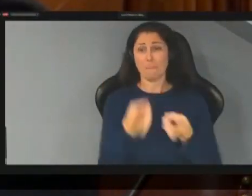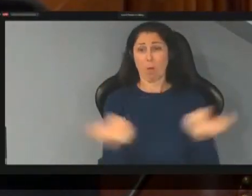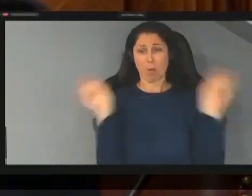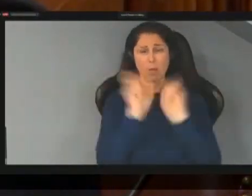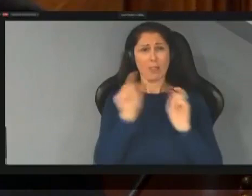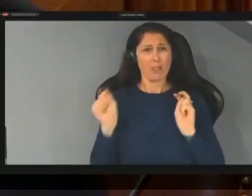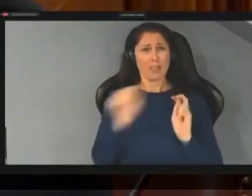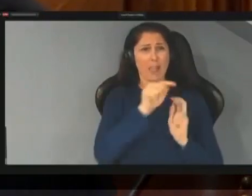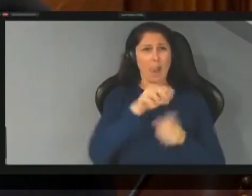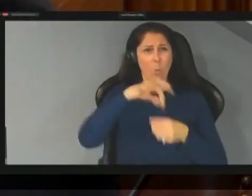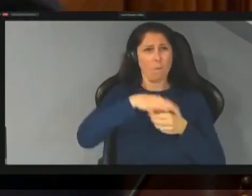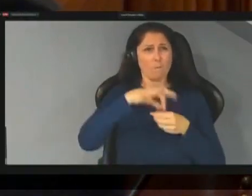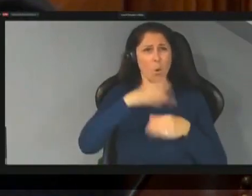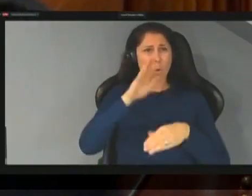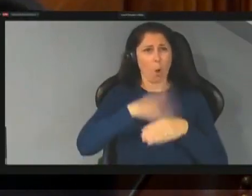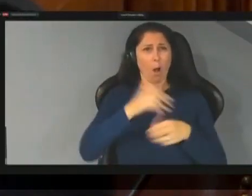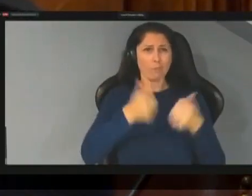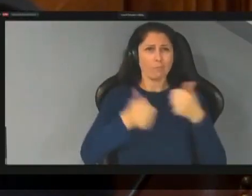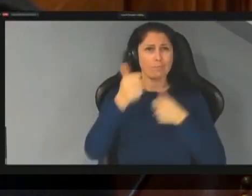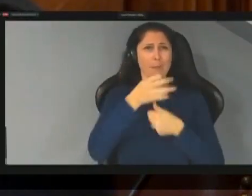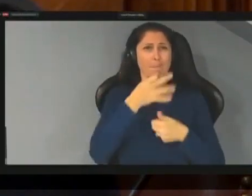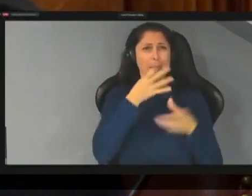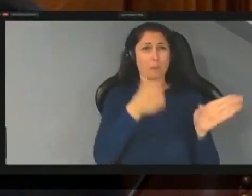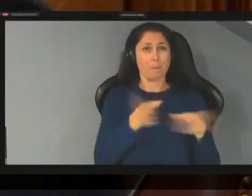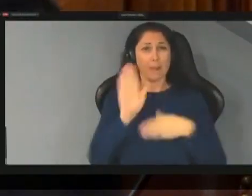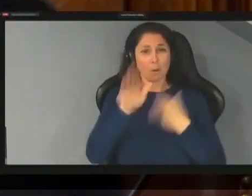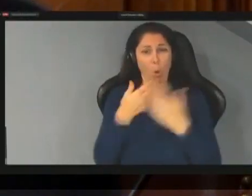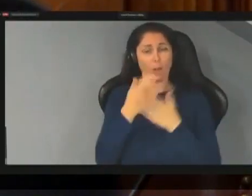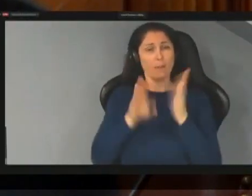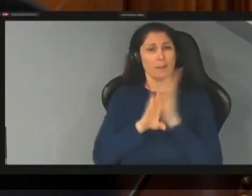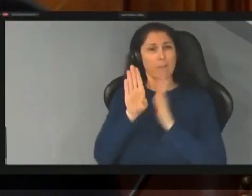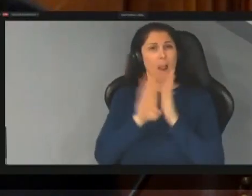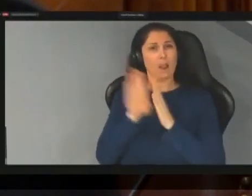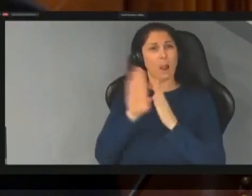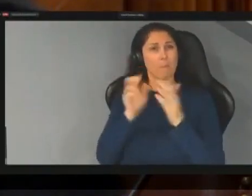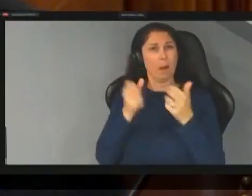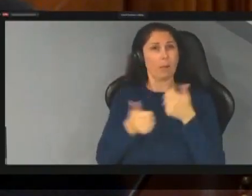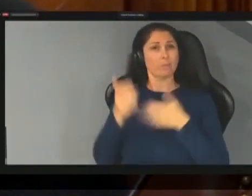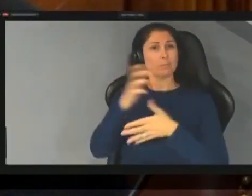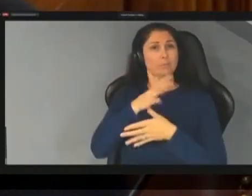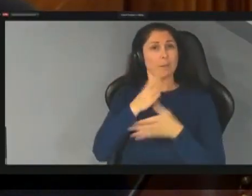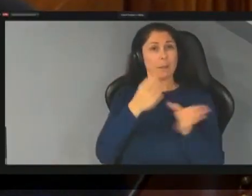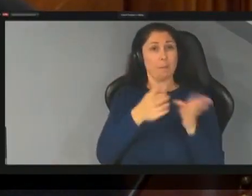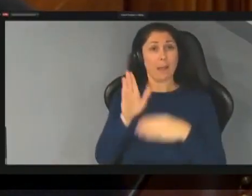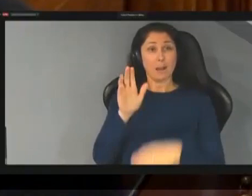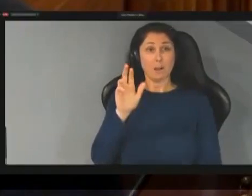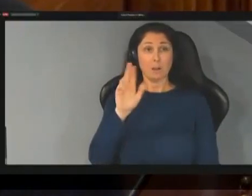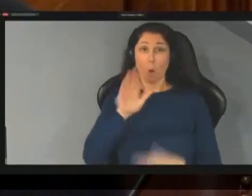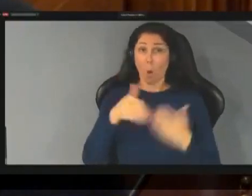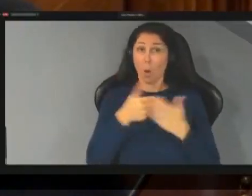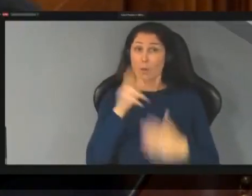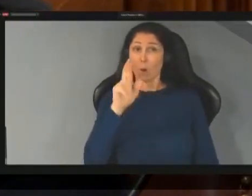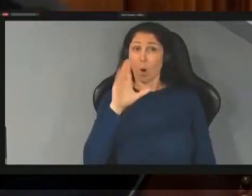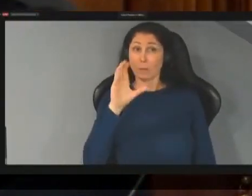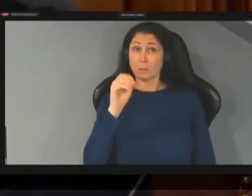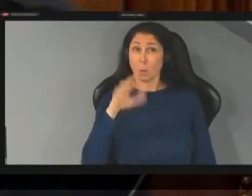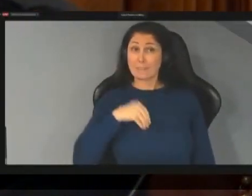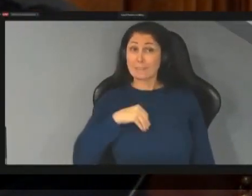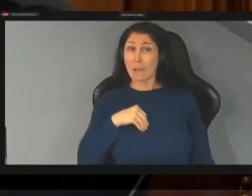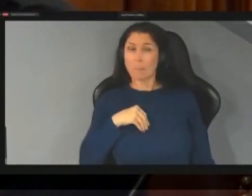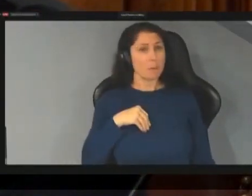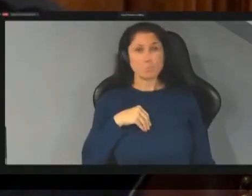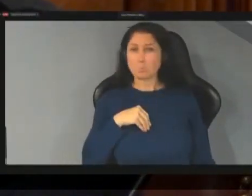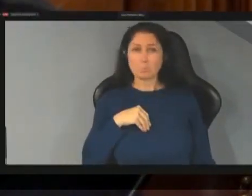the master plan, all development against the master plan. Now, all of the RCOs haven't accepted that invitation, but they've all been